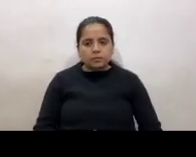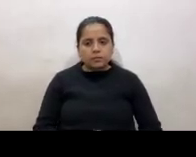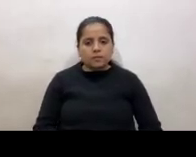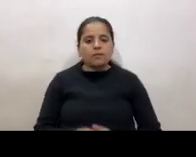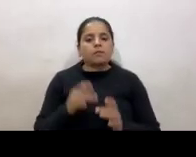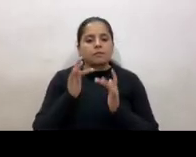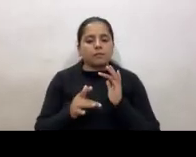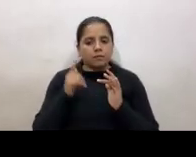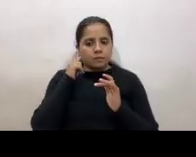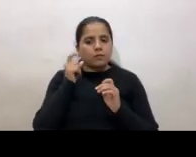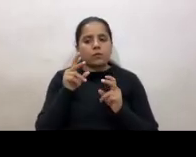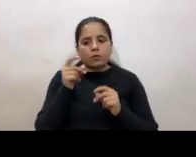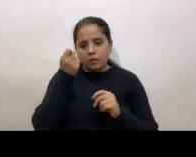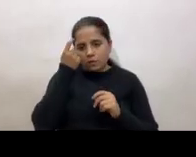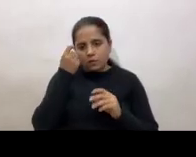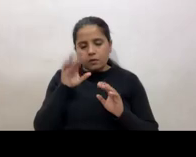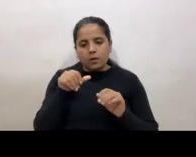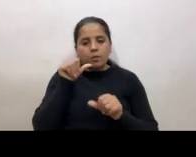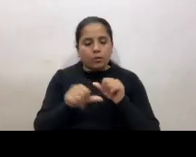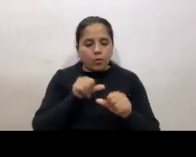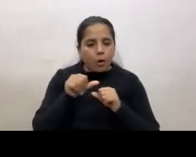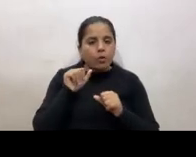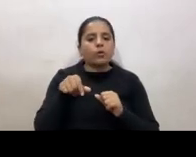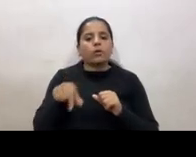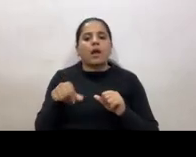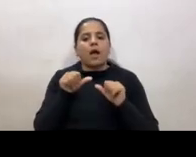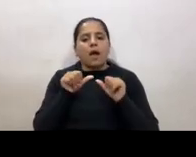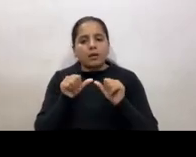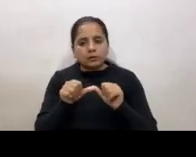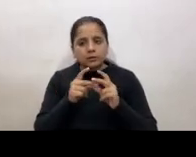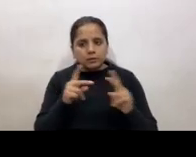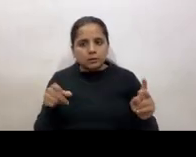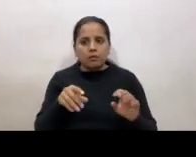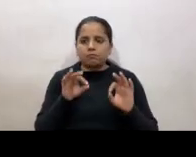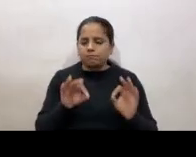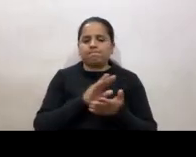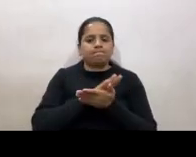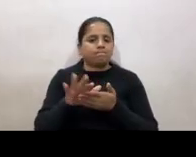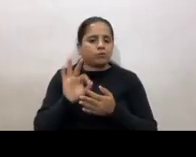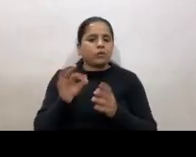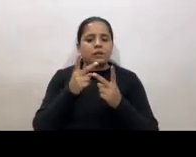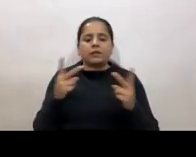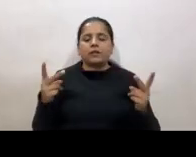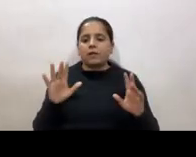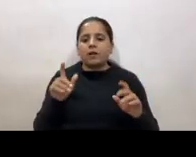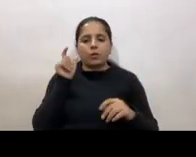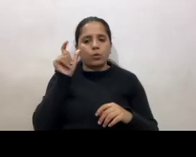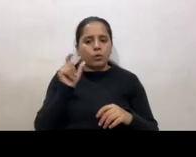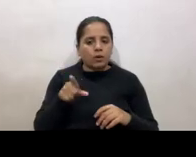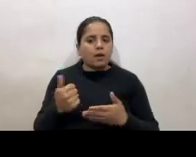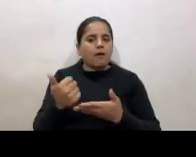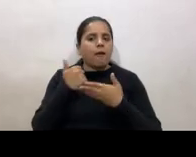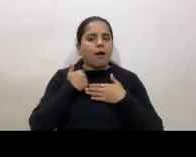Okay, understand, process, and express concepts. Nice. So these are different terms that helps